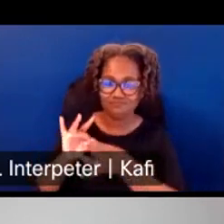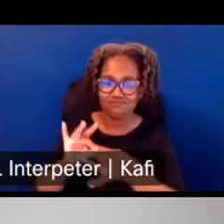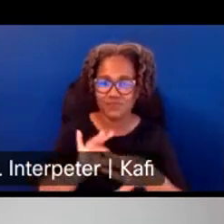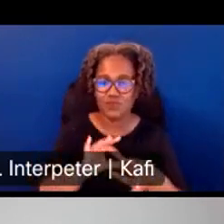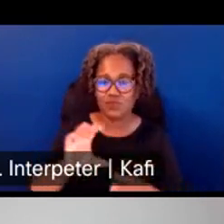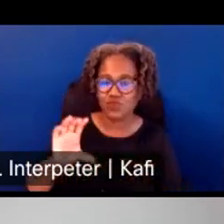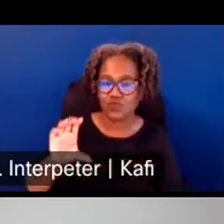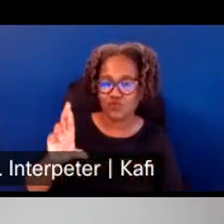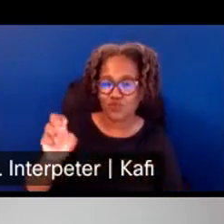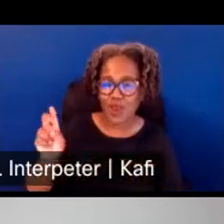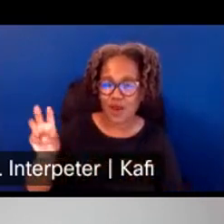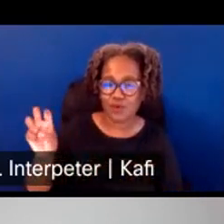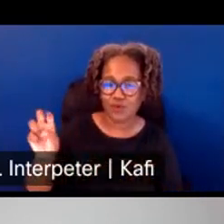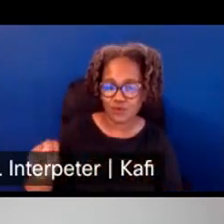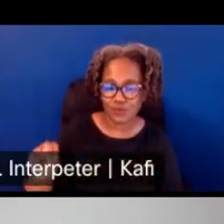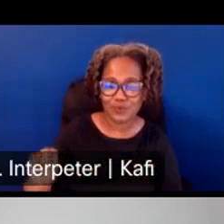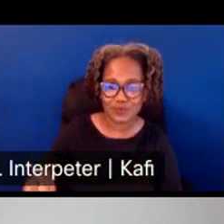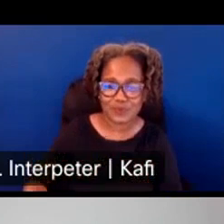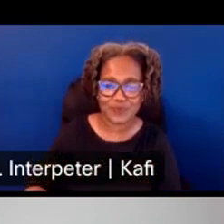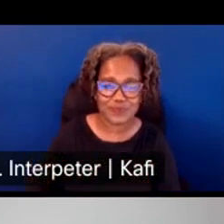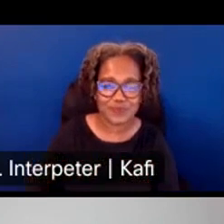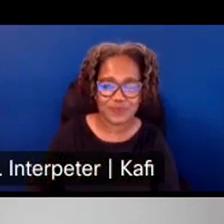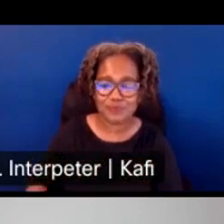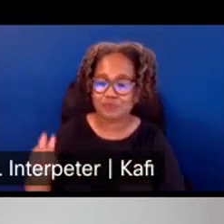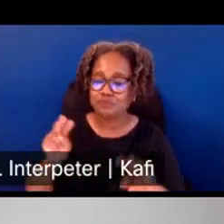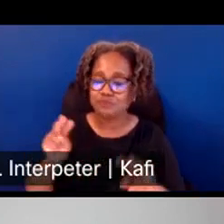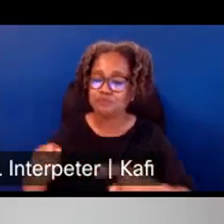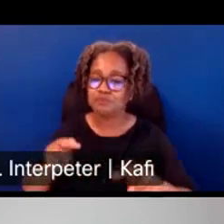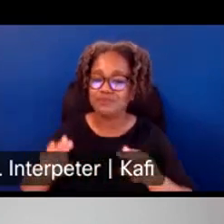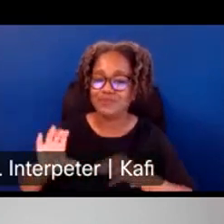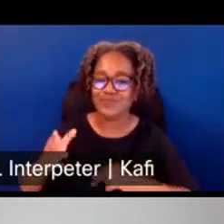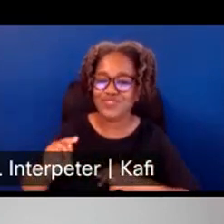here. These are just comments. I'm monitoring here.